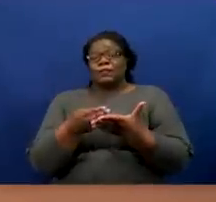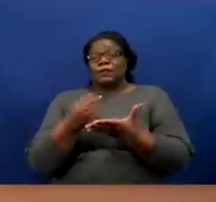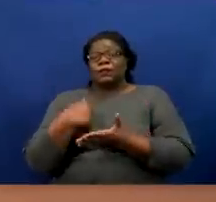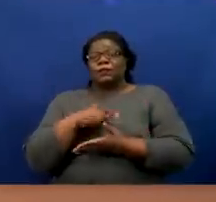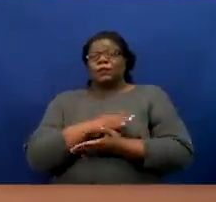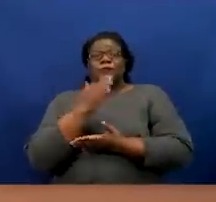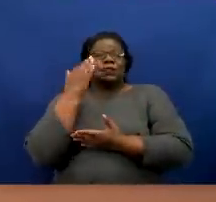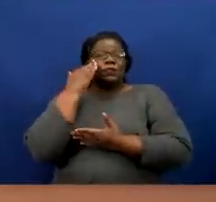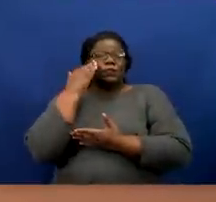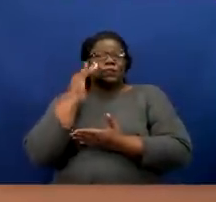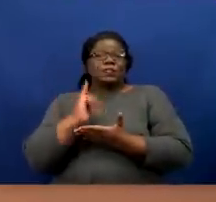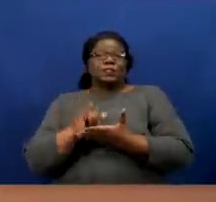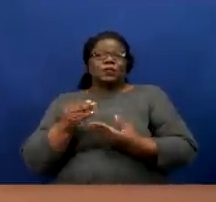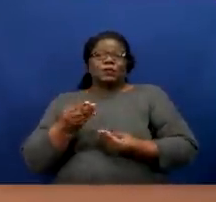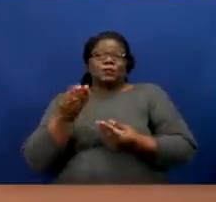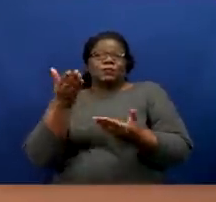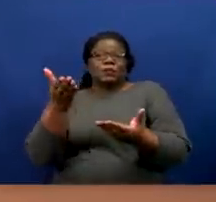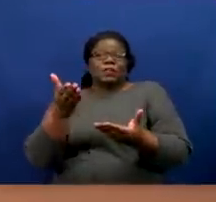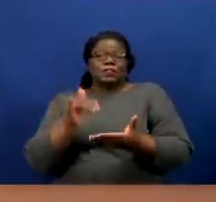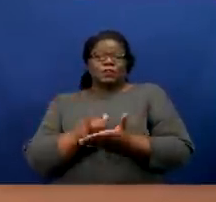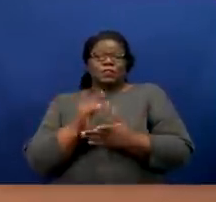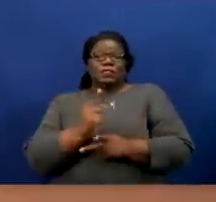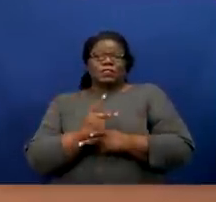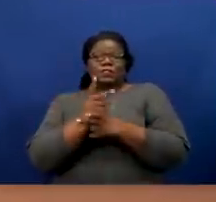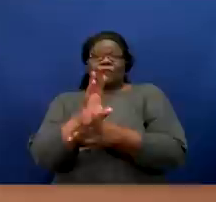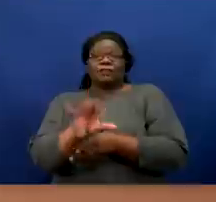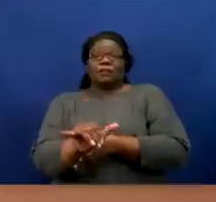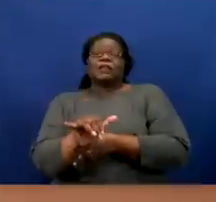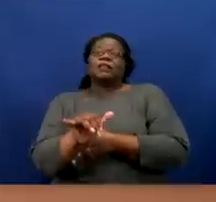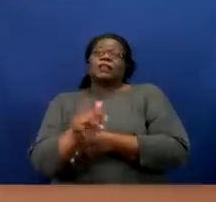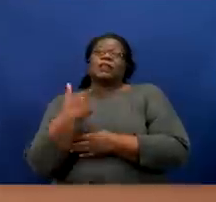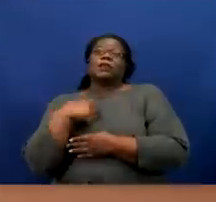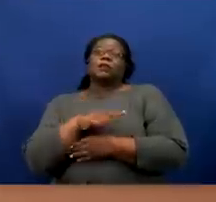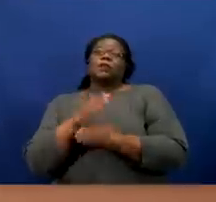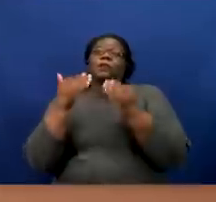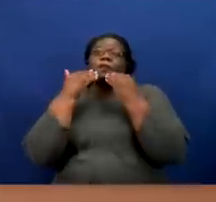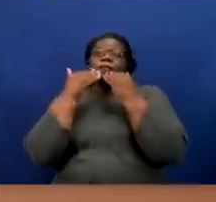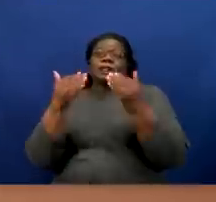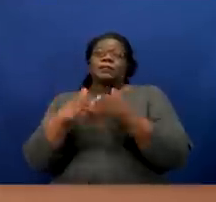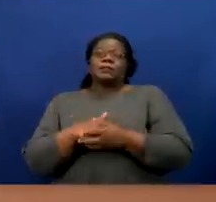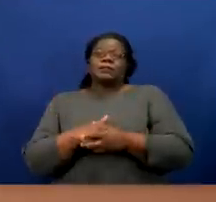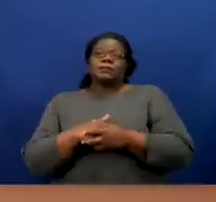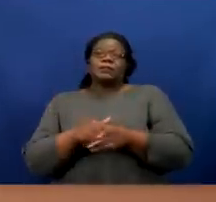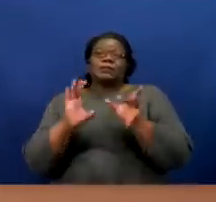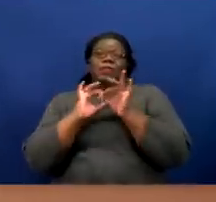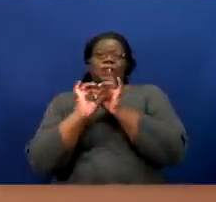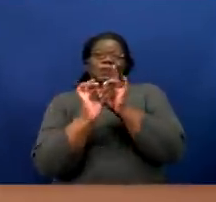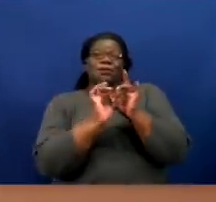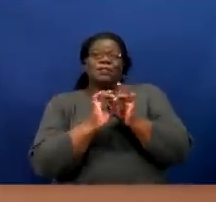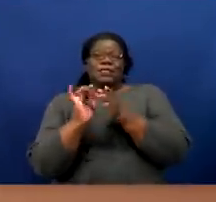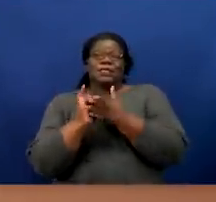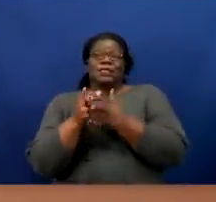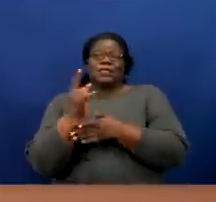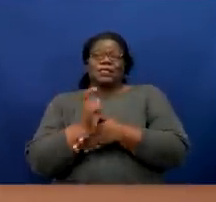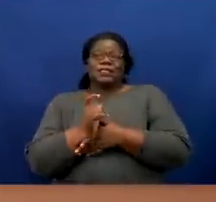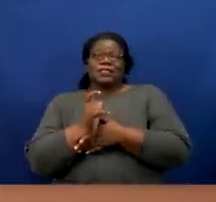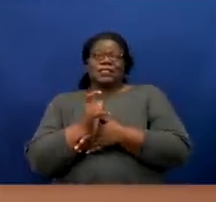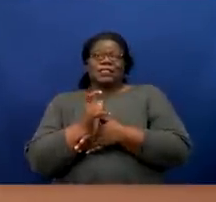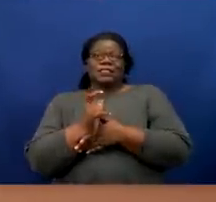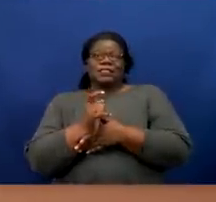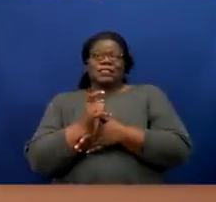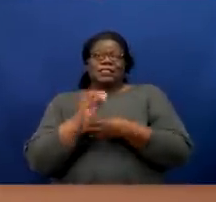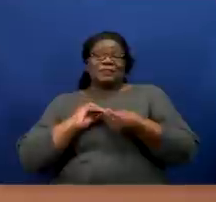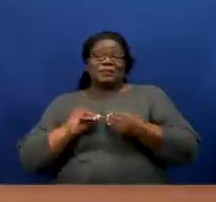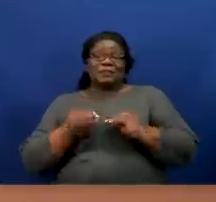are a provider, so you can take care of those, and we thank you. God, there are relationships that need mending, God, in this time